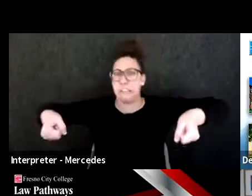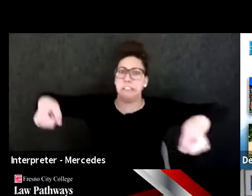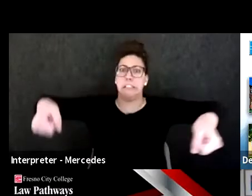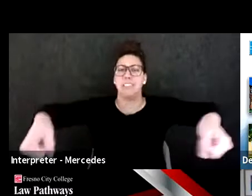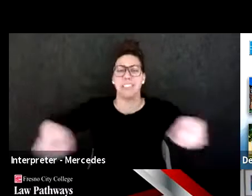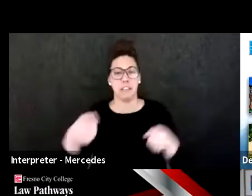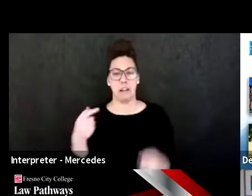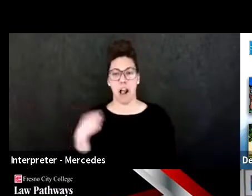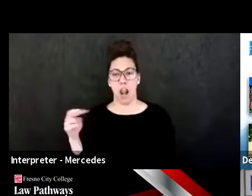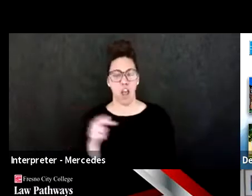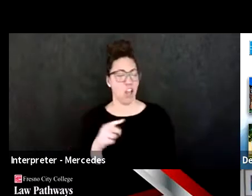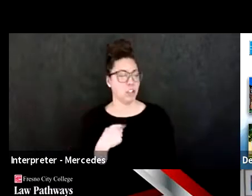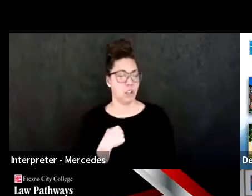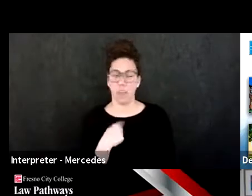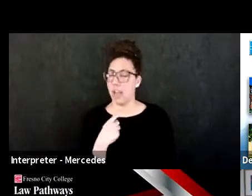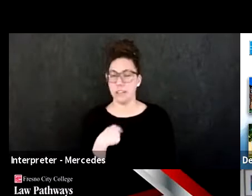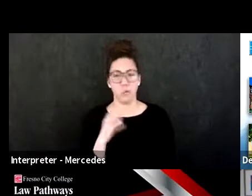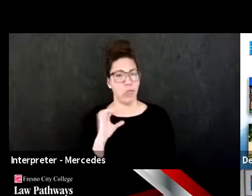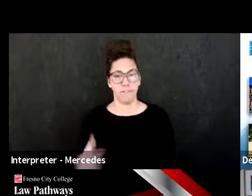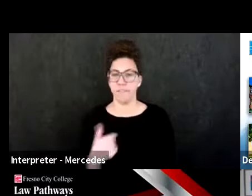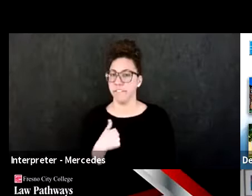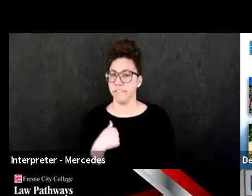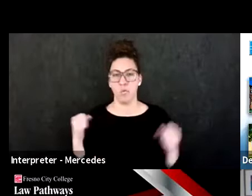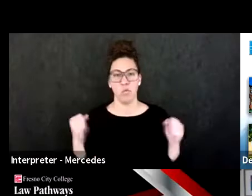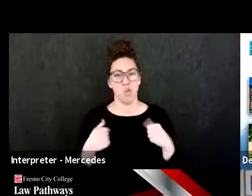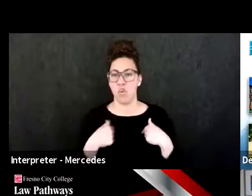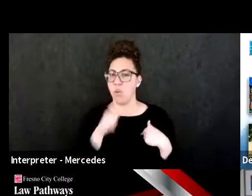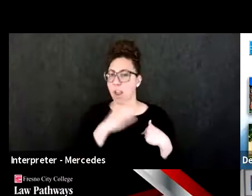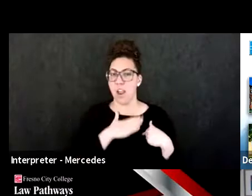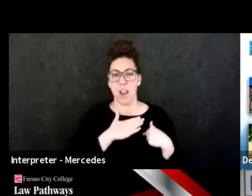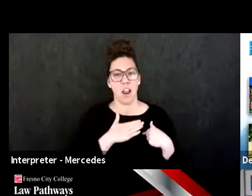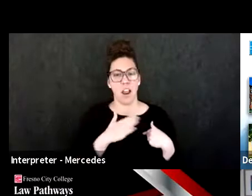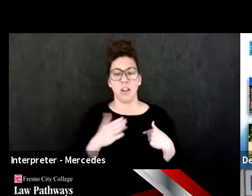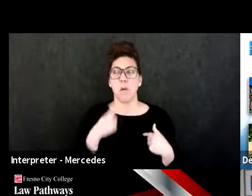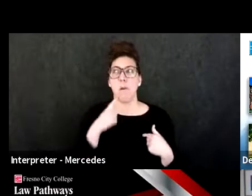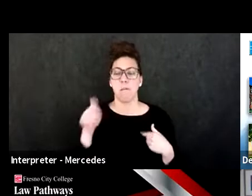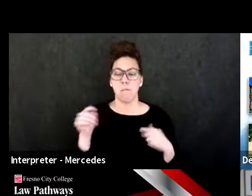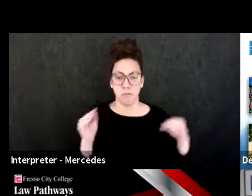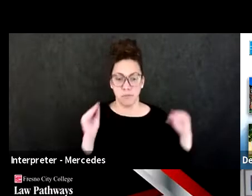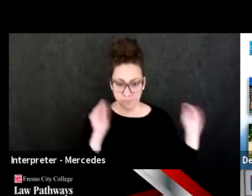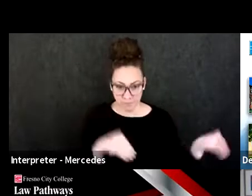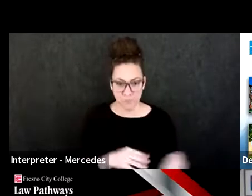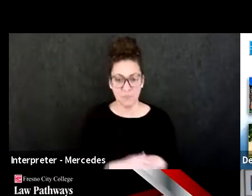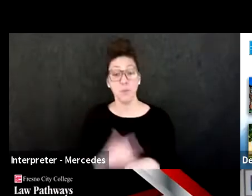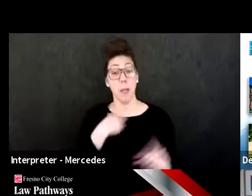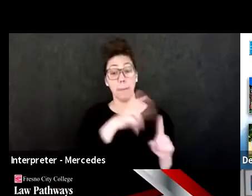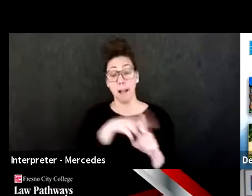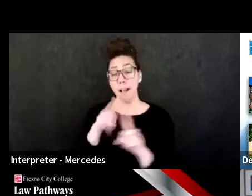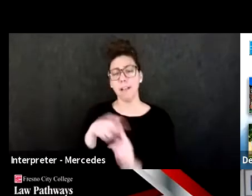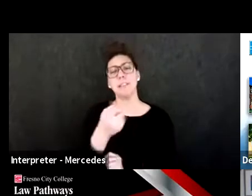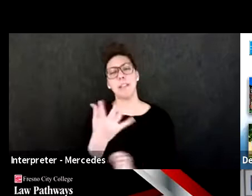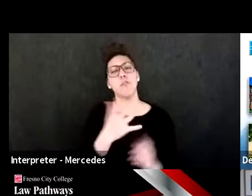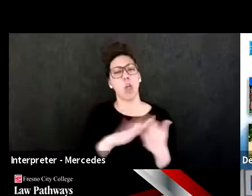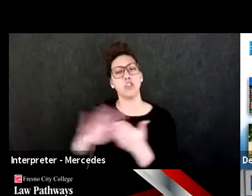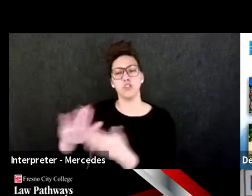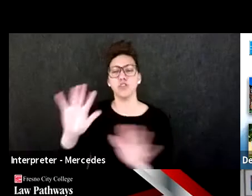and I got Bakersfield College was one, Fresno City College was another, and Fresno City called first and asked me if I wanted to come to